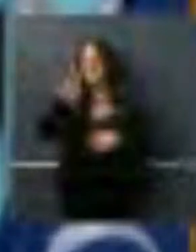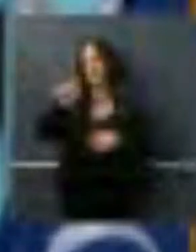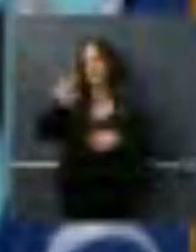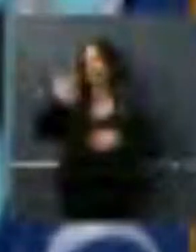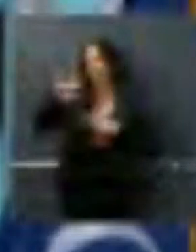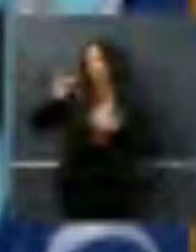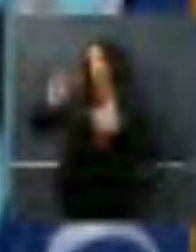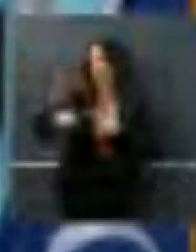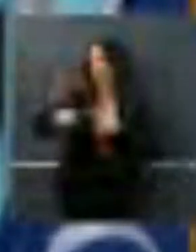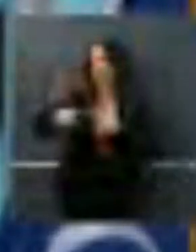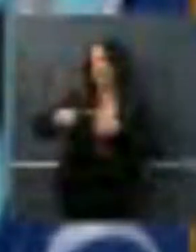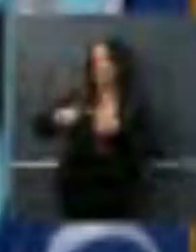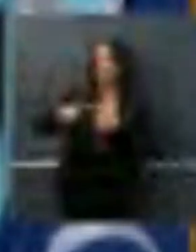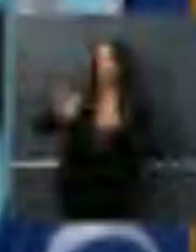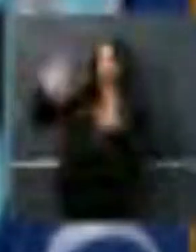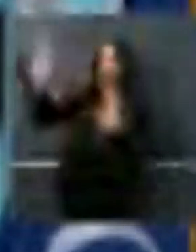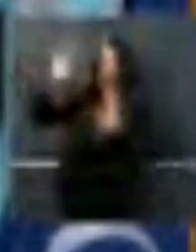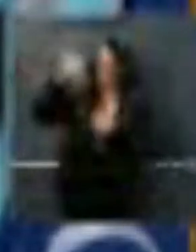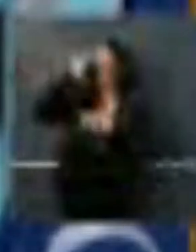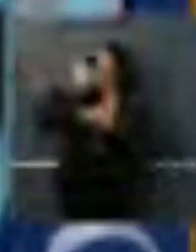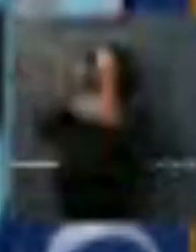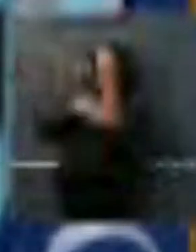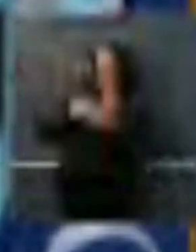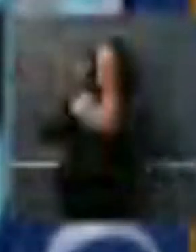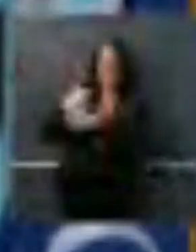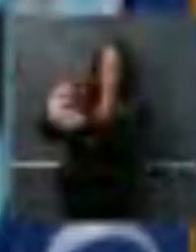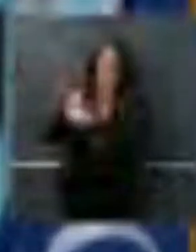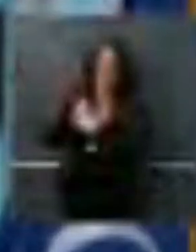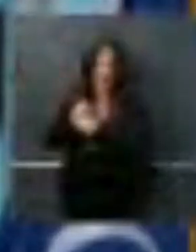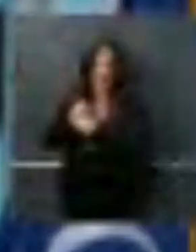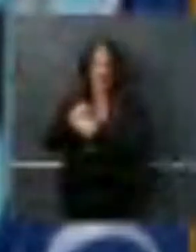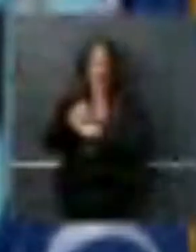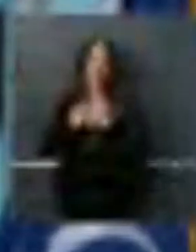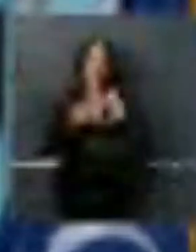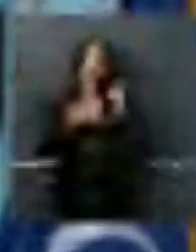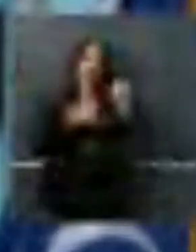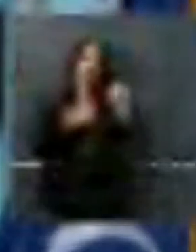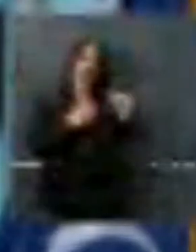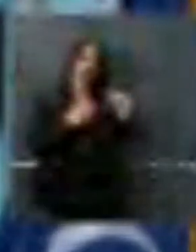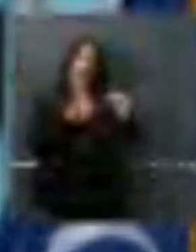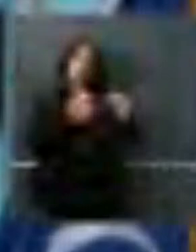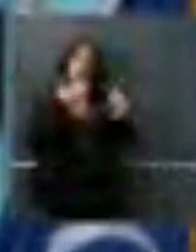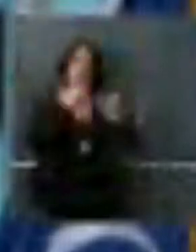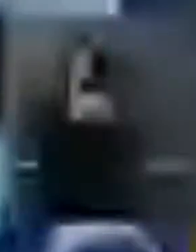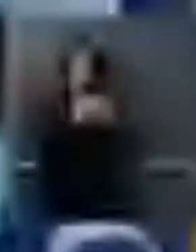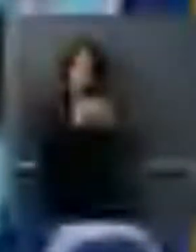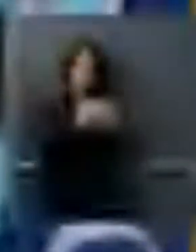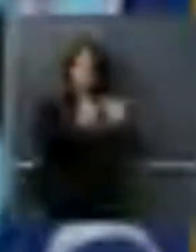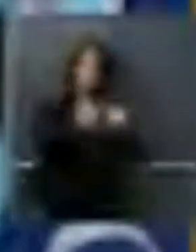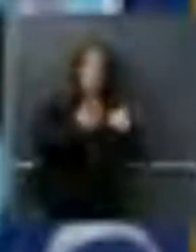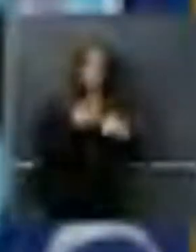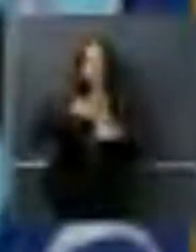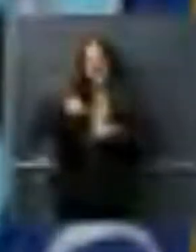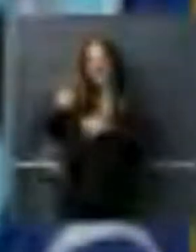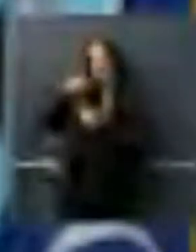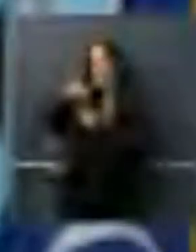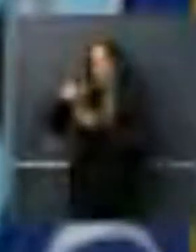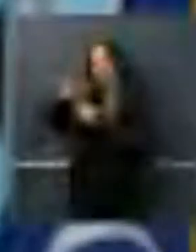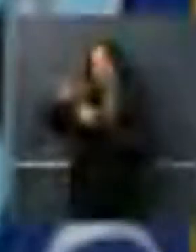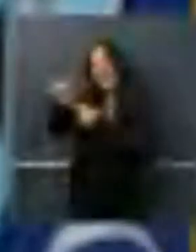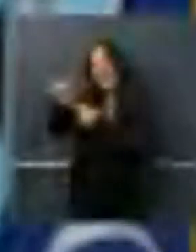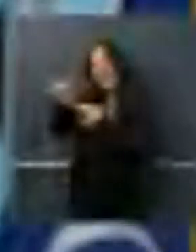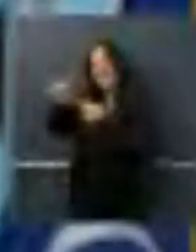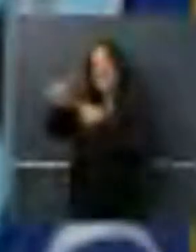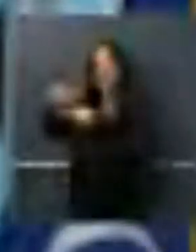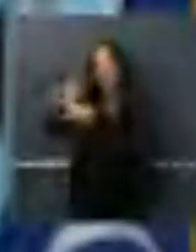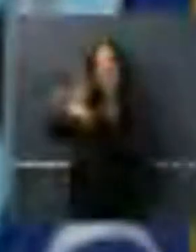the SBA loans. We didn't do as well in the PPP loans. I say that to make this point. We have the opportunity, because of this next stimulus,